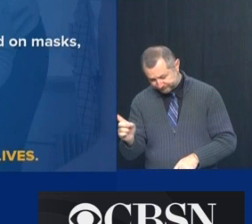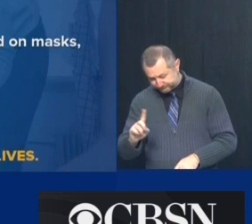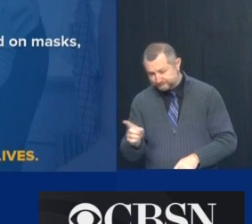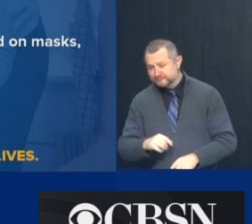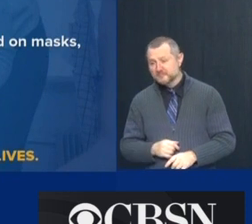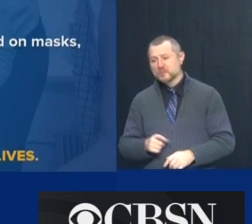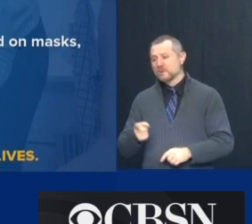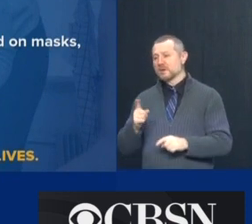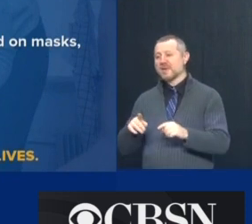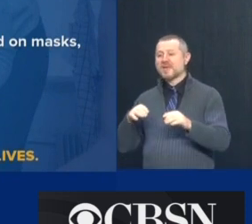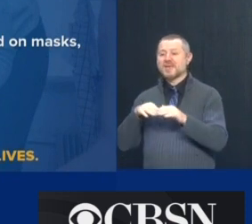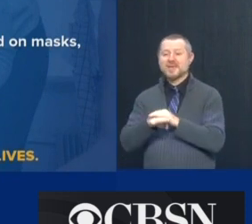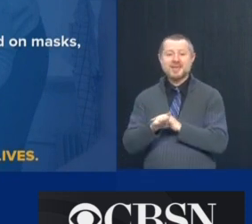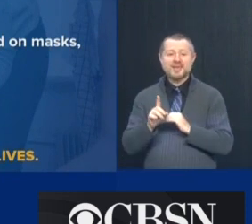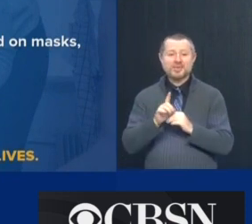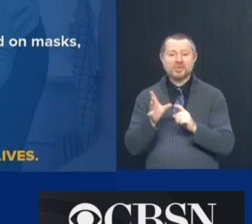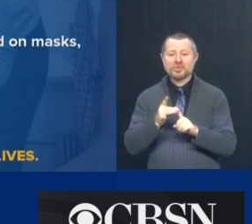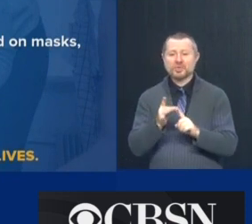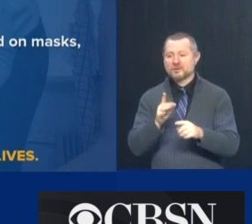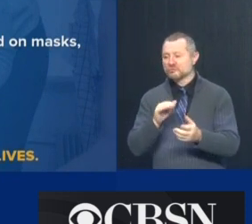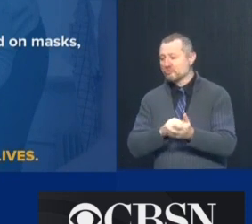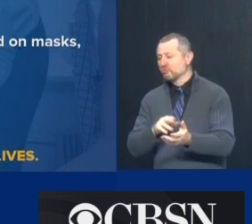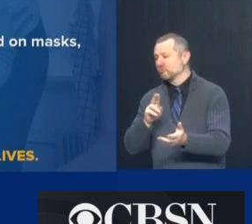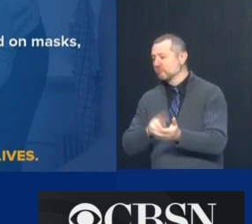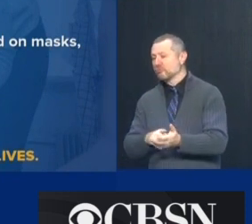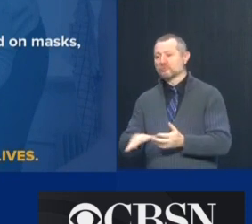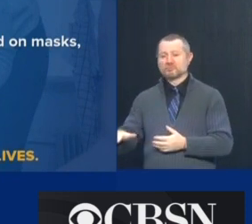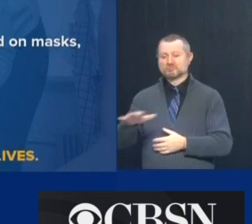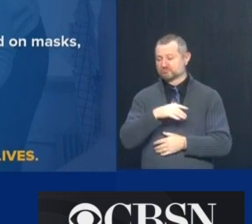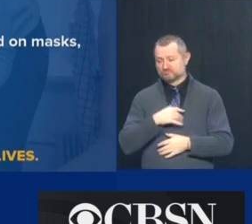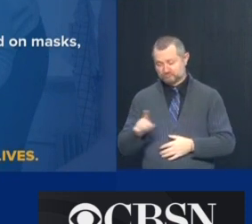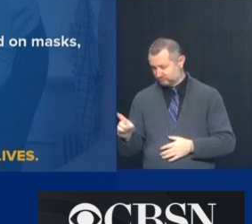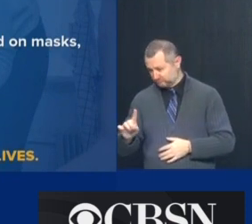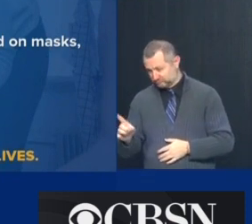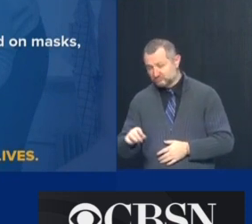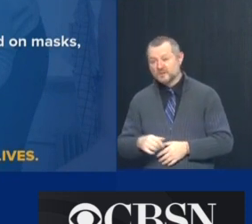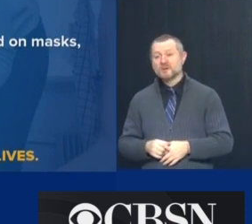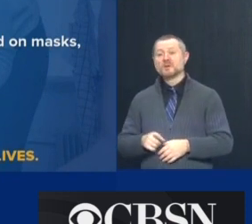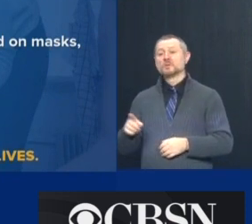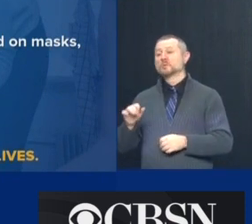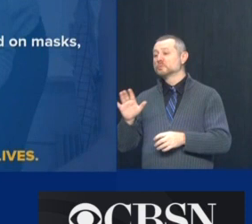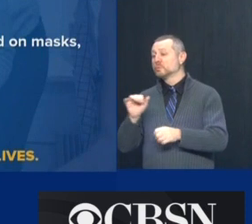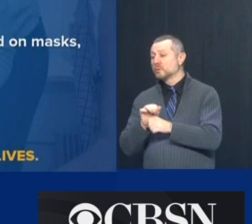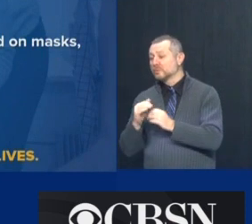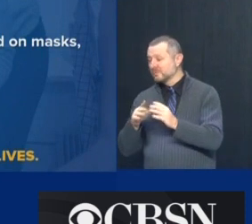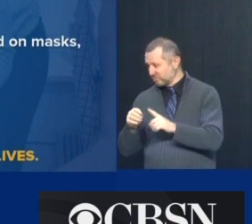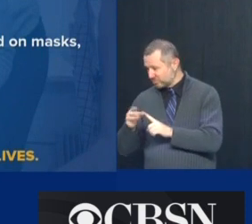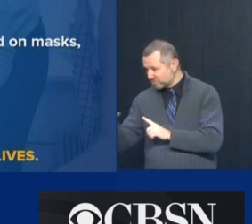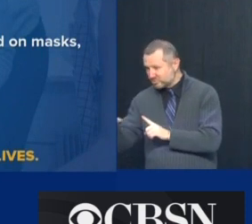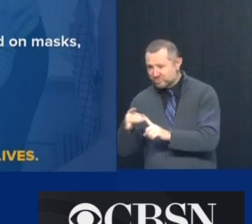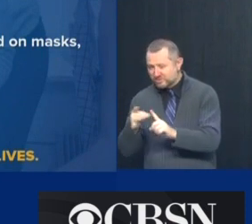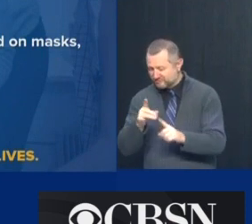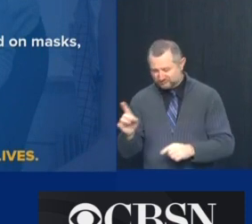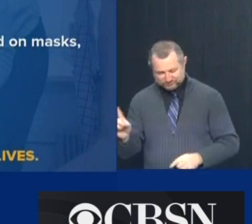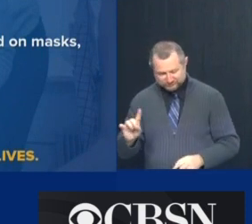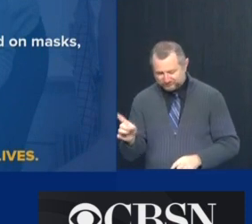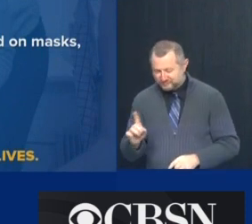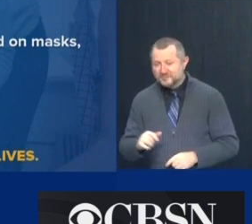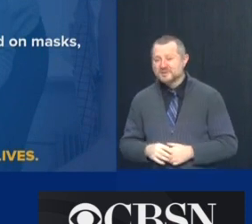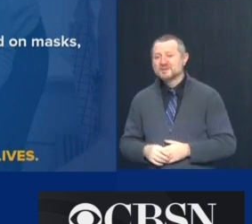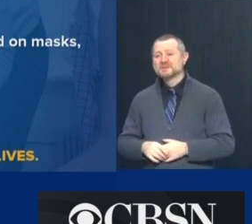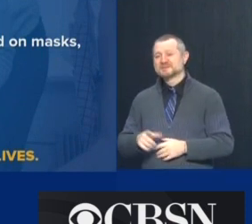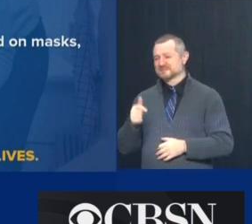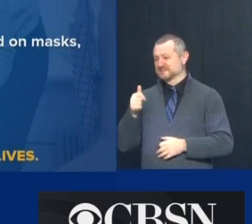expose a nurse and a doctor and an 1199 worker because you wanted to be reckless. You handle